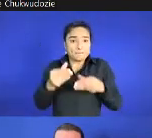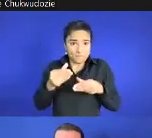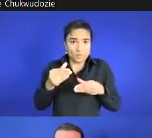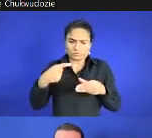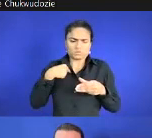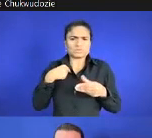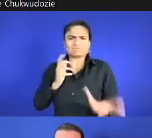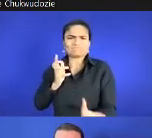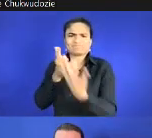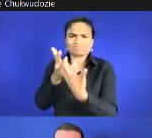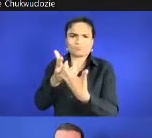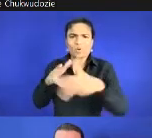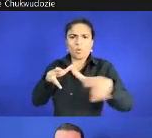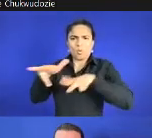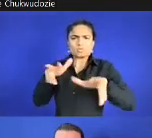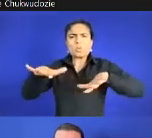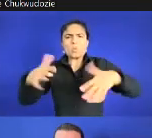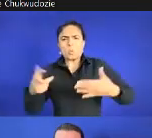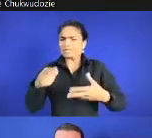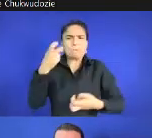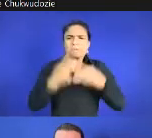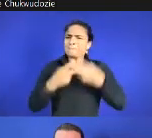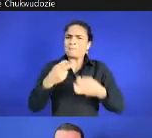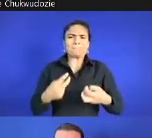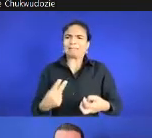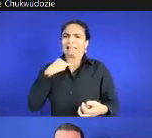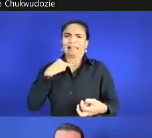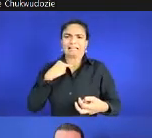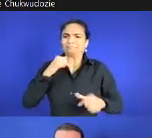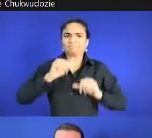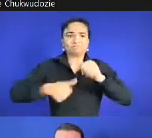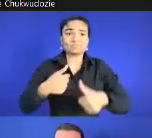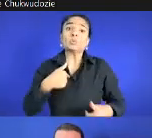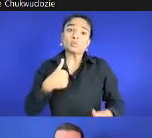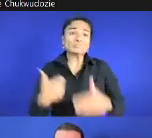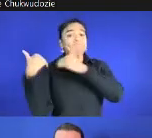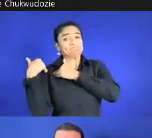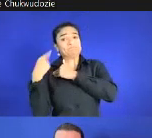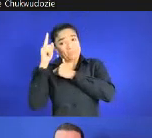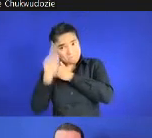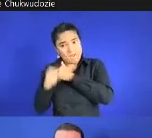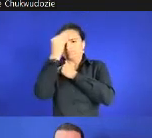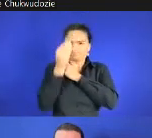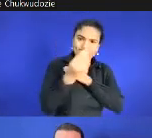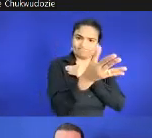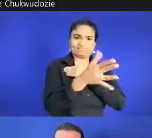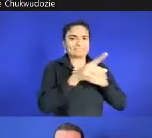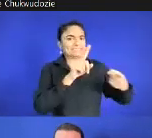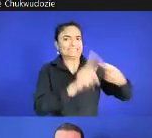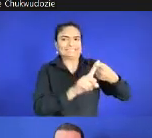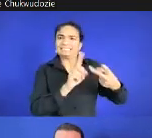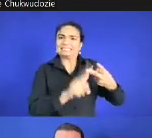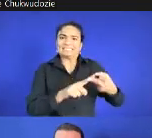this because of ABCD reasons, or this is the point we have gone, or these are the things that we are doing based on